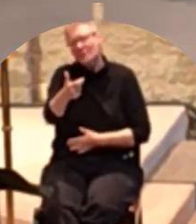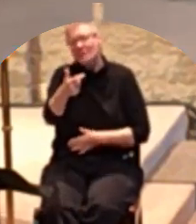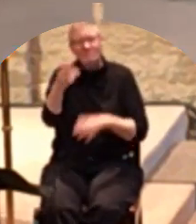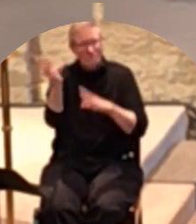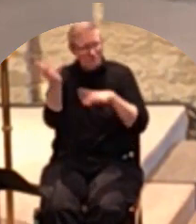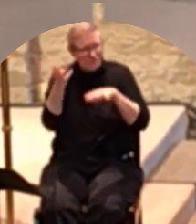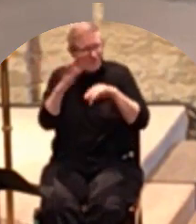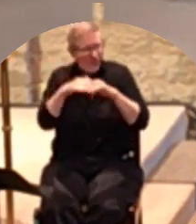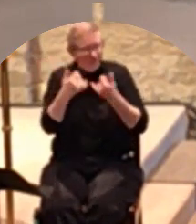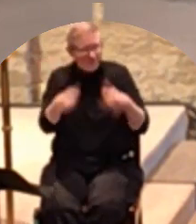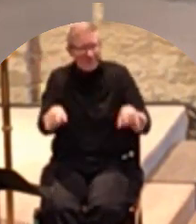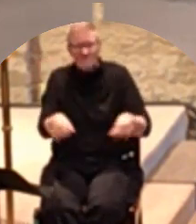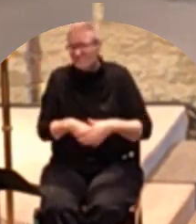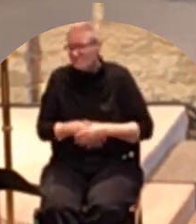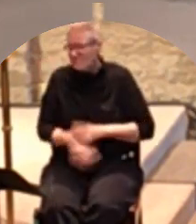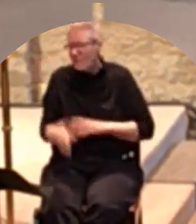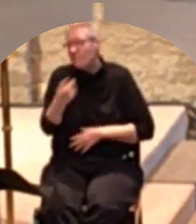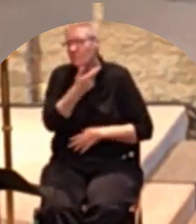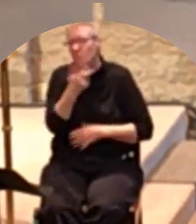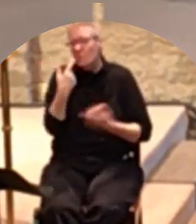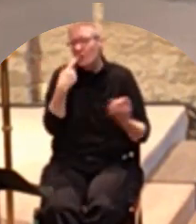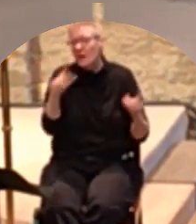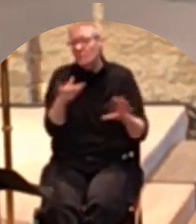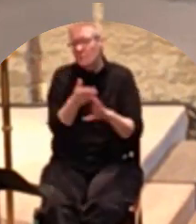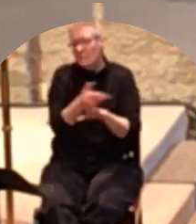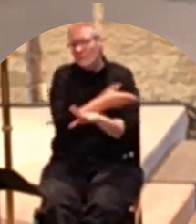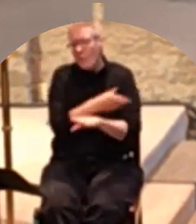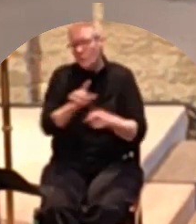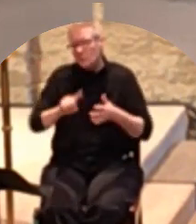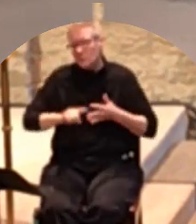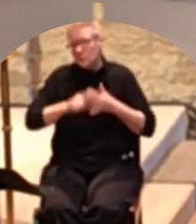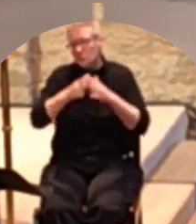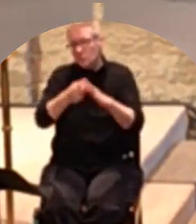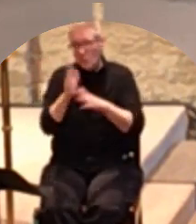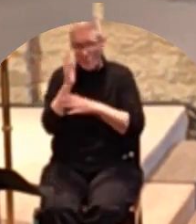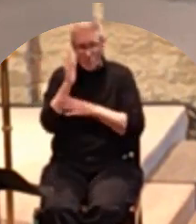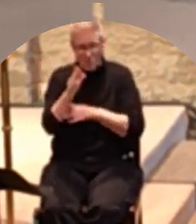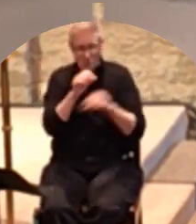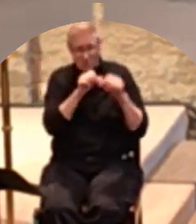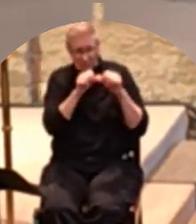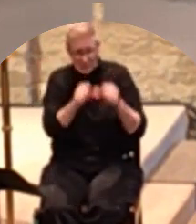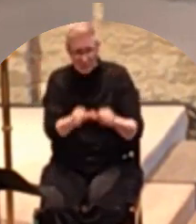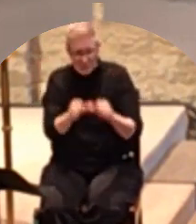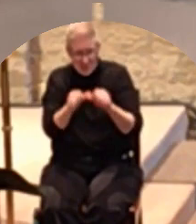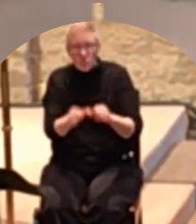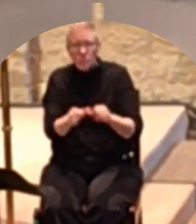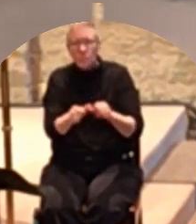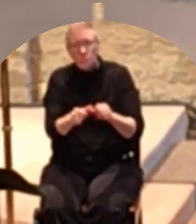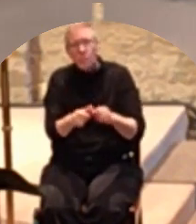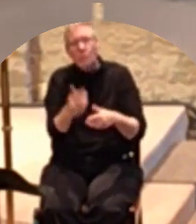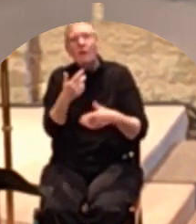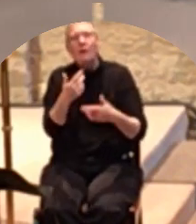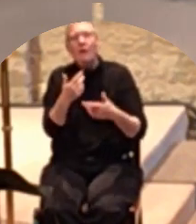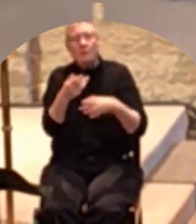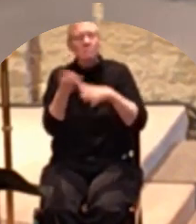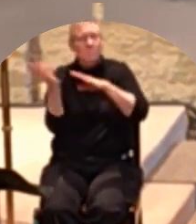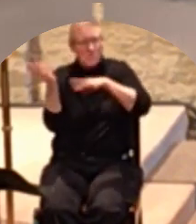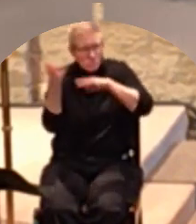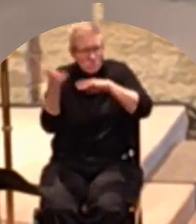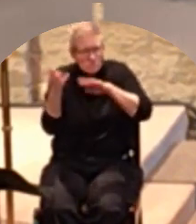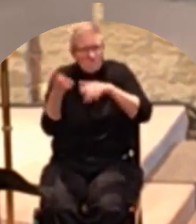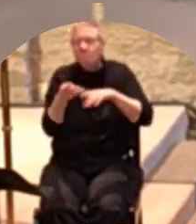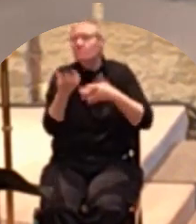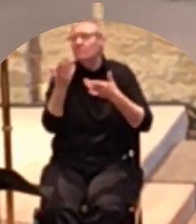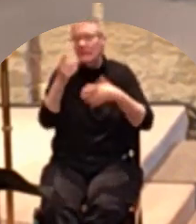few announcements this morning before we get going. We will be live streaming at 9:30 a.m. each and every Sunday morning for